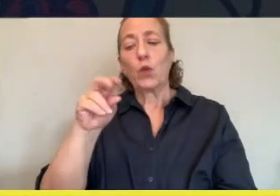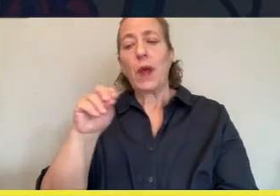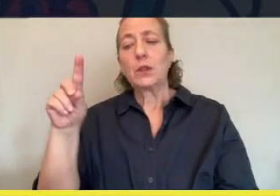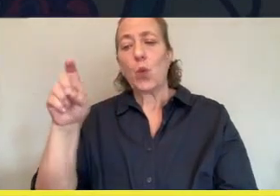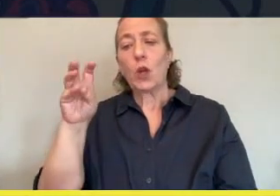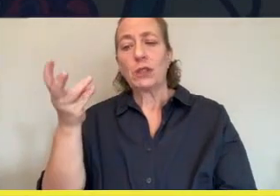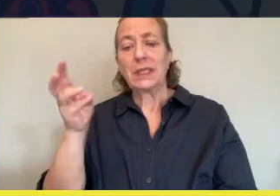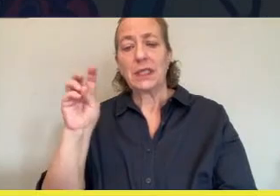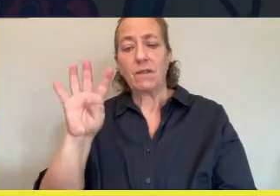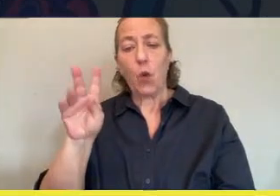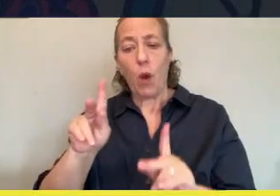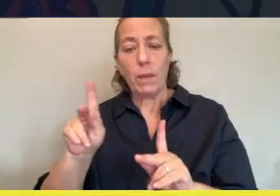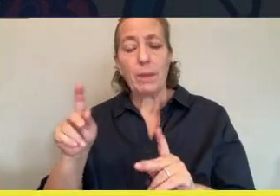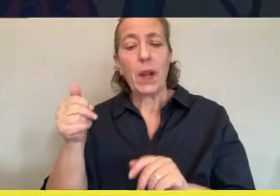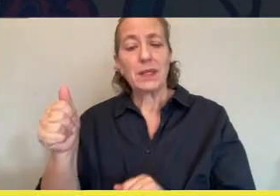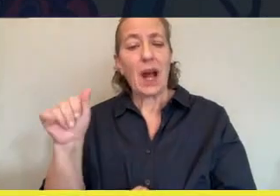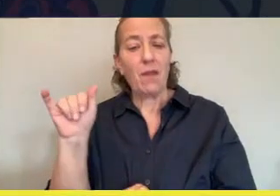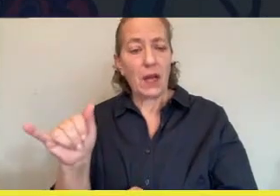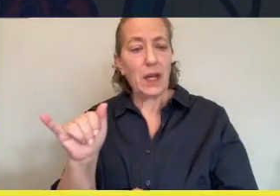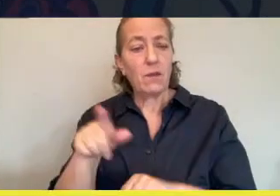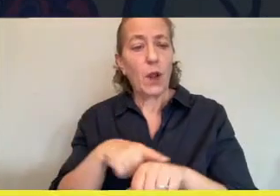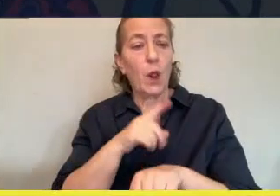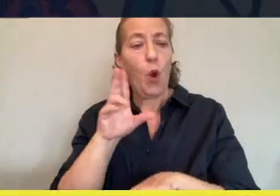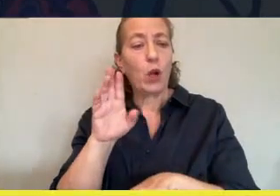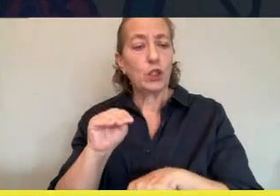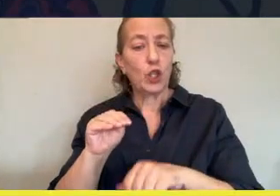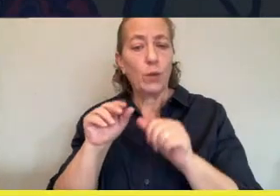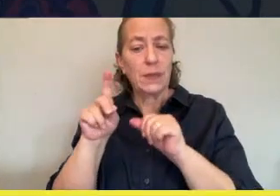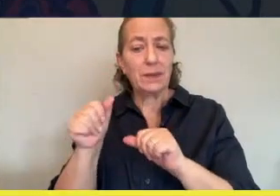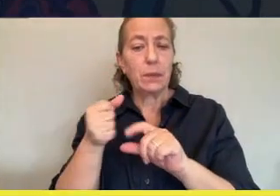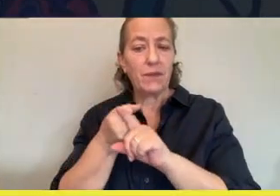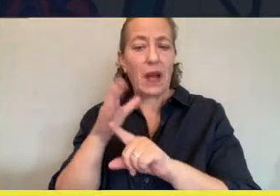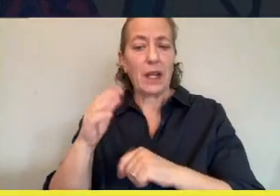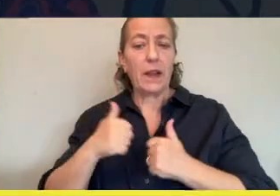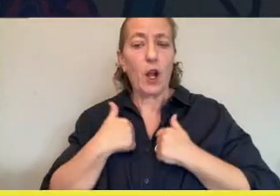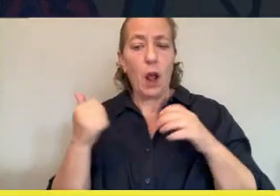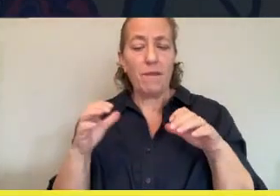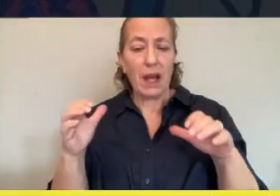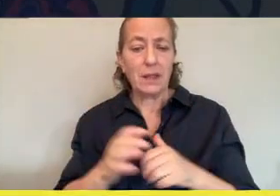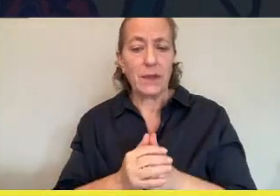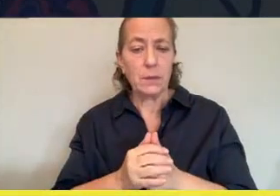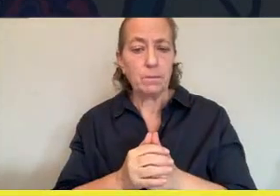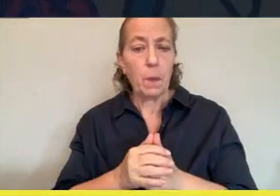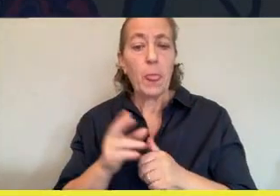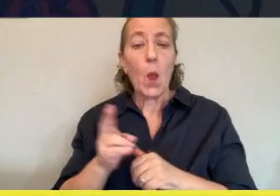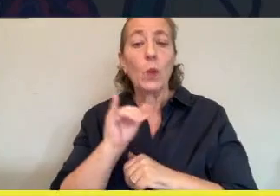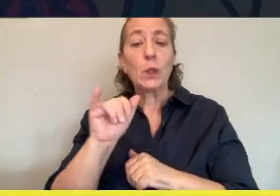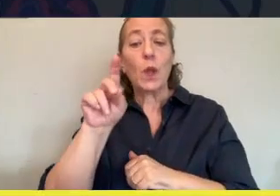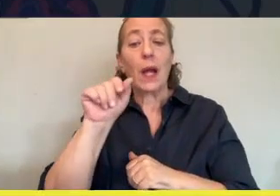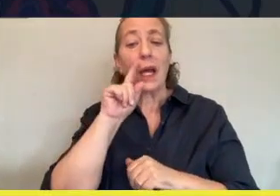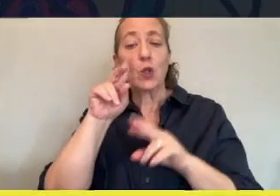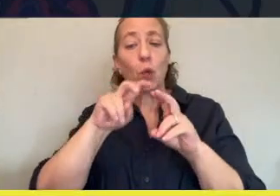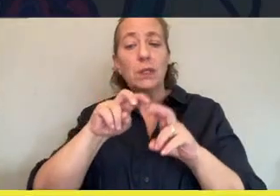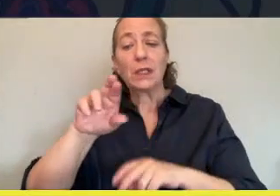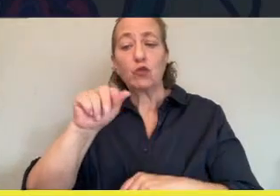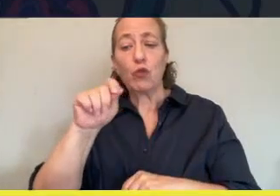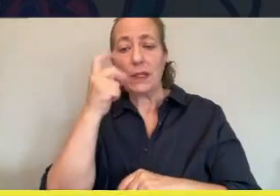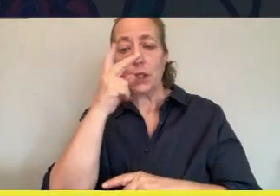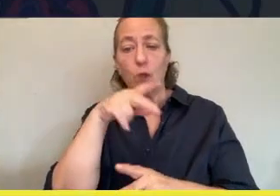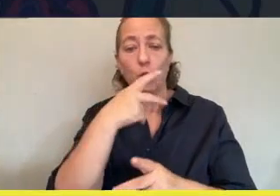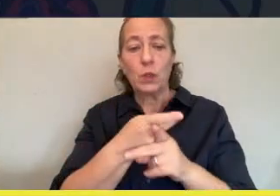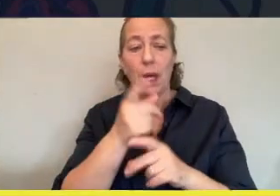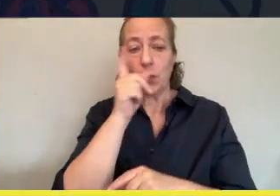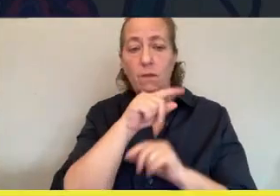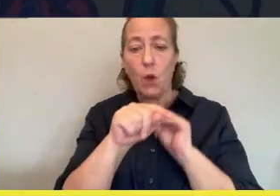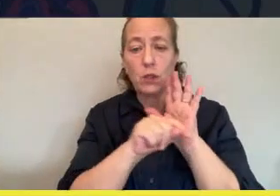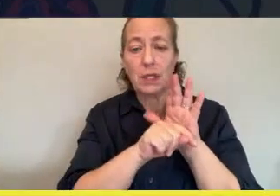with self-identified long-term disabilities affecting their life activities. We use these data to assess rates of 2 types of false negatives using